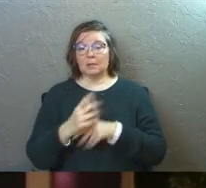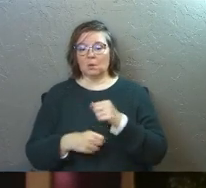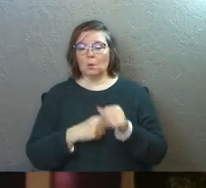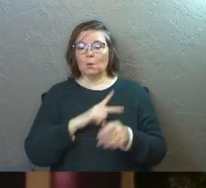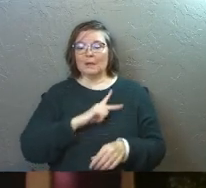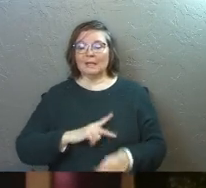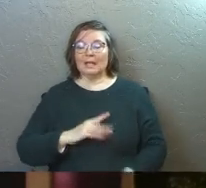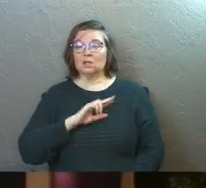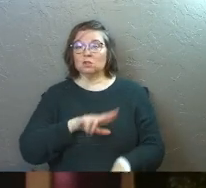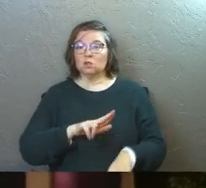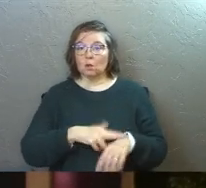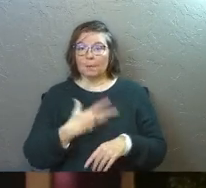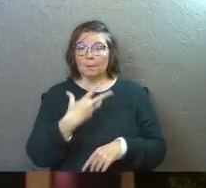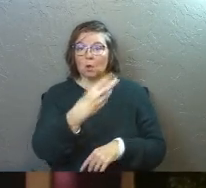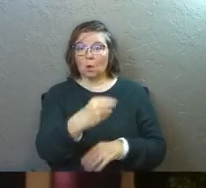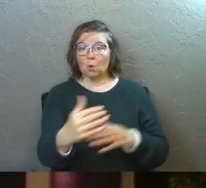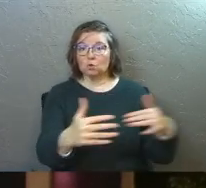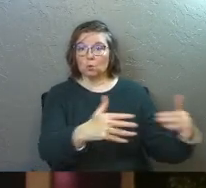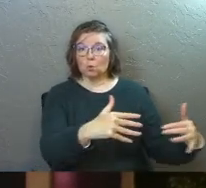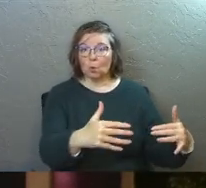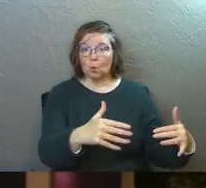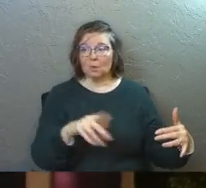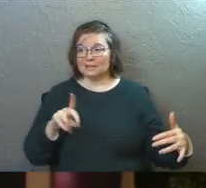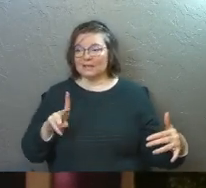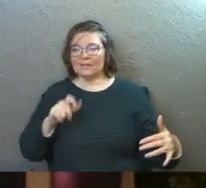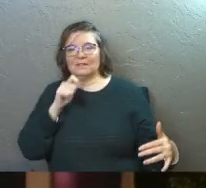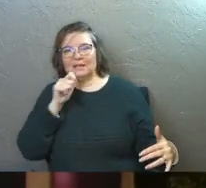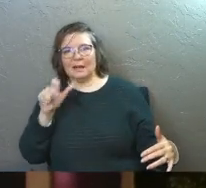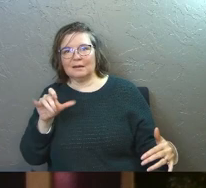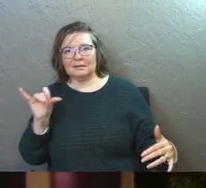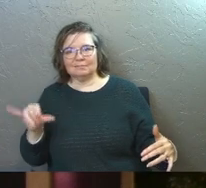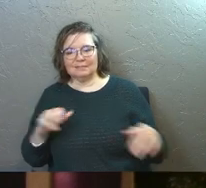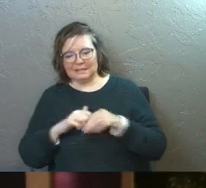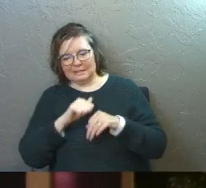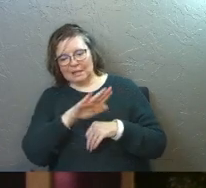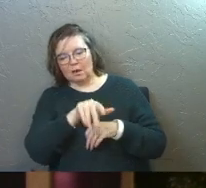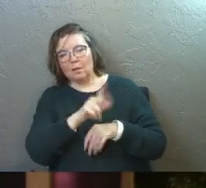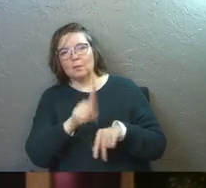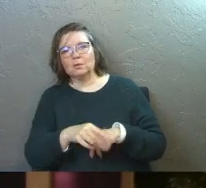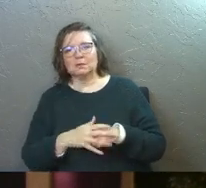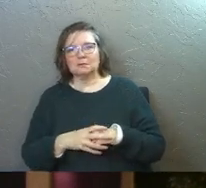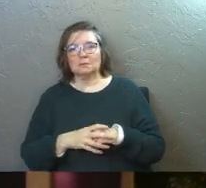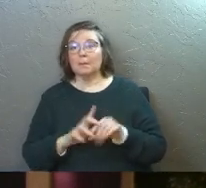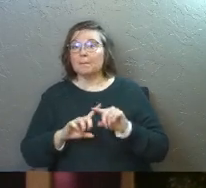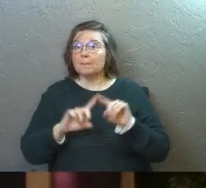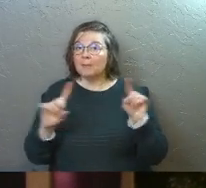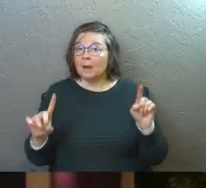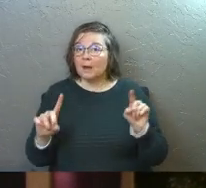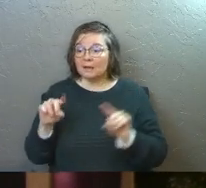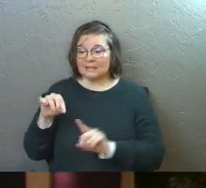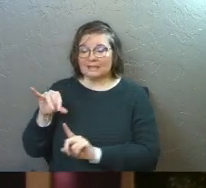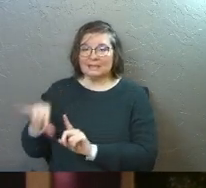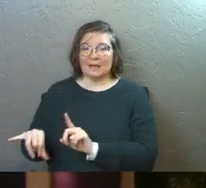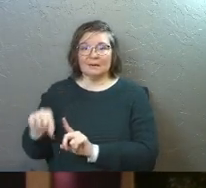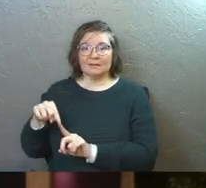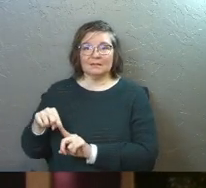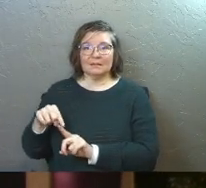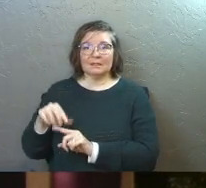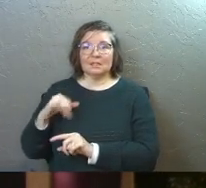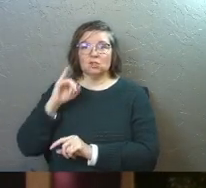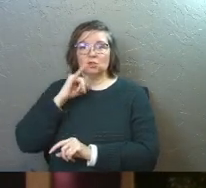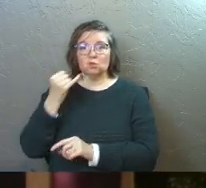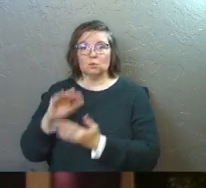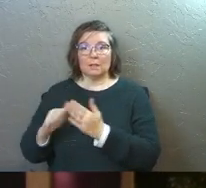kings normally go to war, David did not. He sent somebody else, right? However, David stayed behind